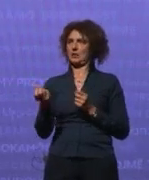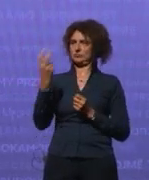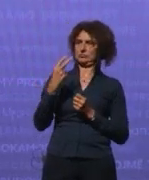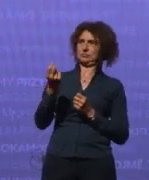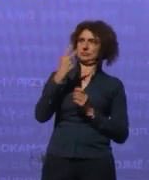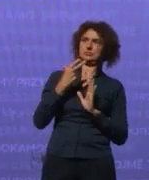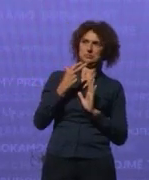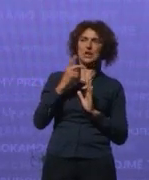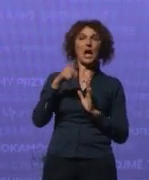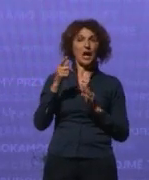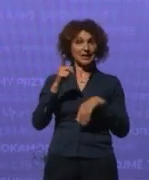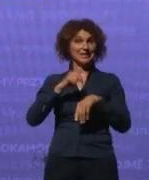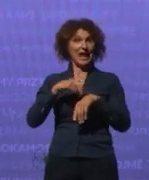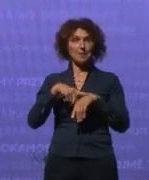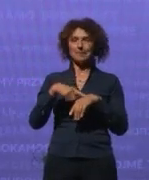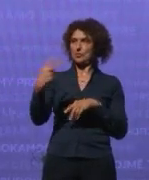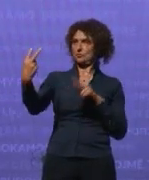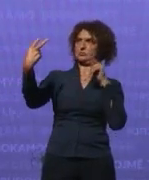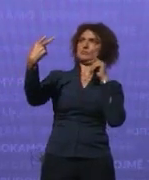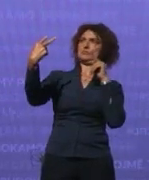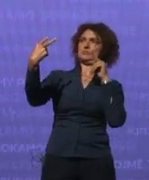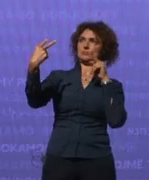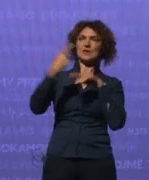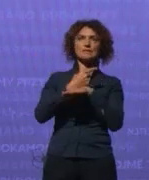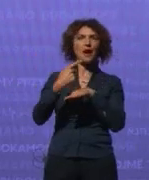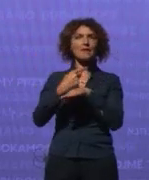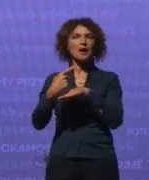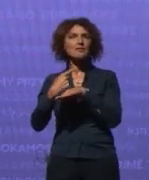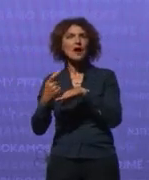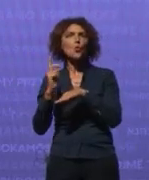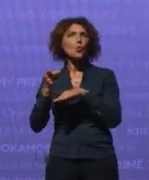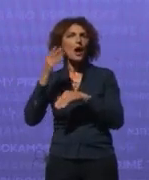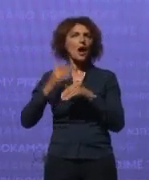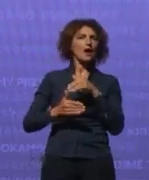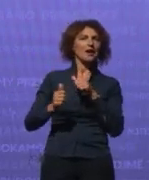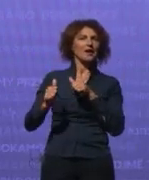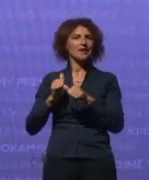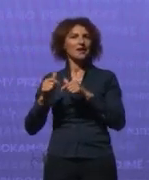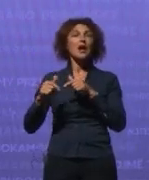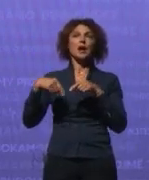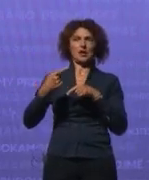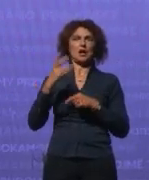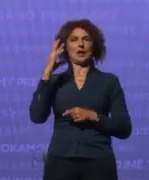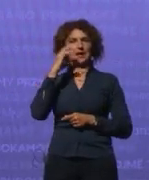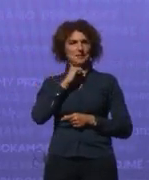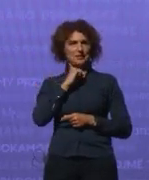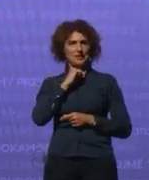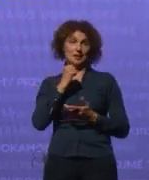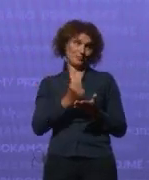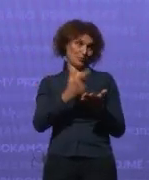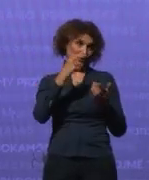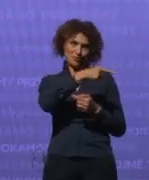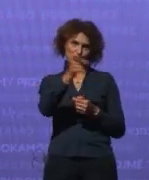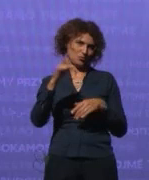sure each of you understands the importance of looking into one's eyes, someone else's eyes. And I'm pretty sure you do it